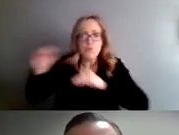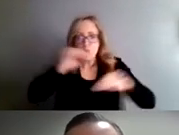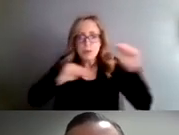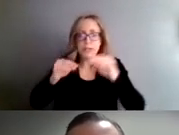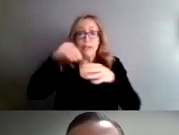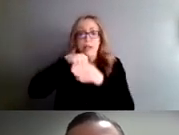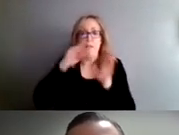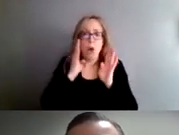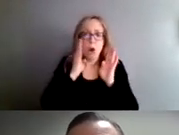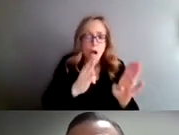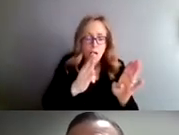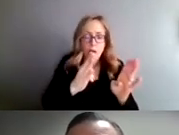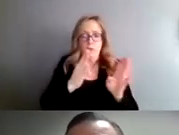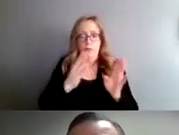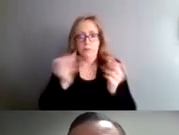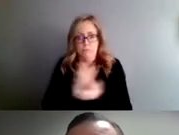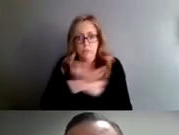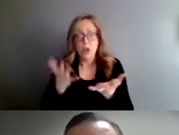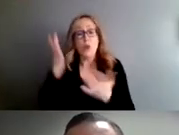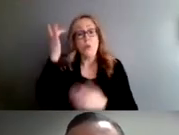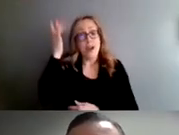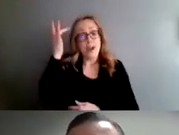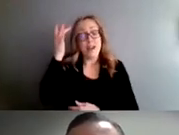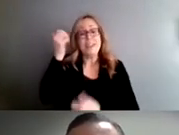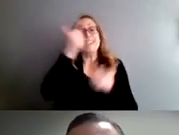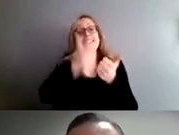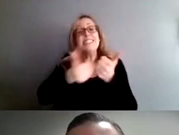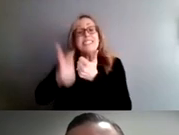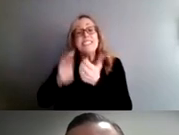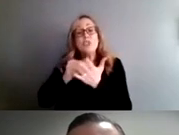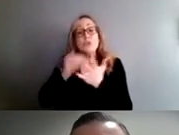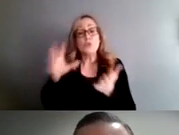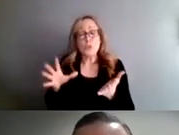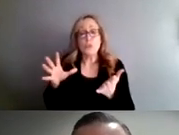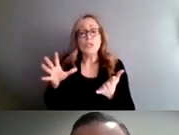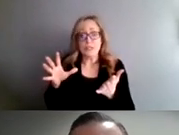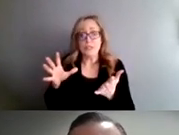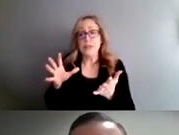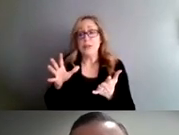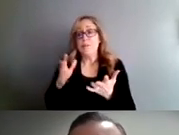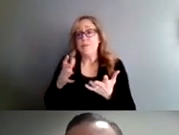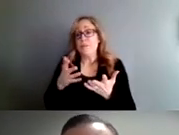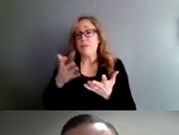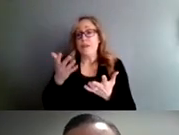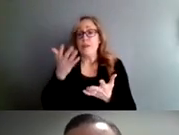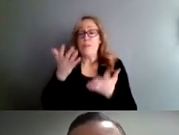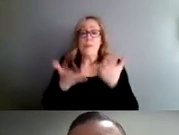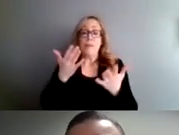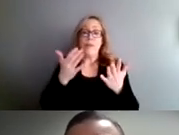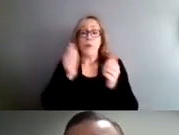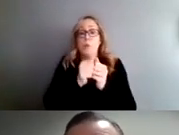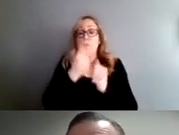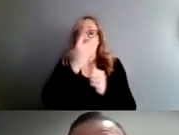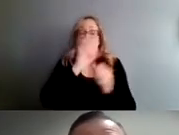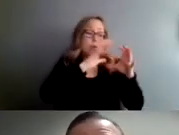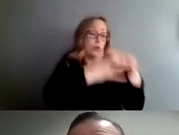hallways, and so on, because every student may be with their one set of peers first period and then a completely different